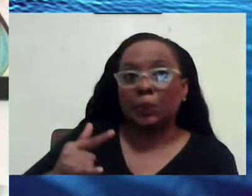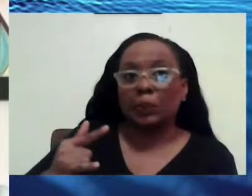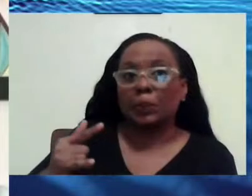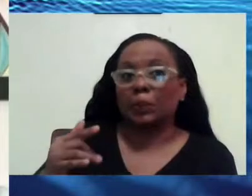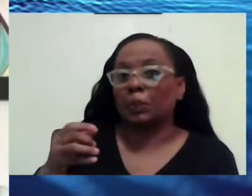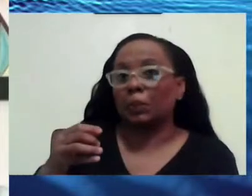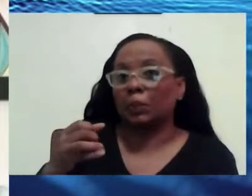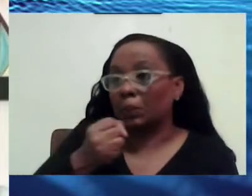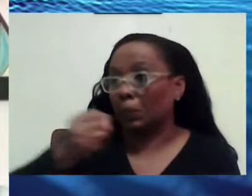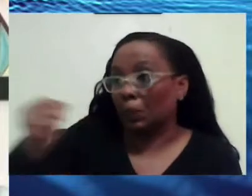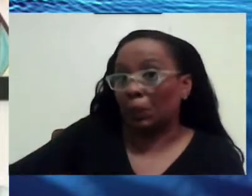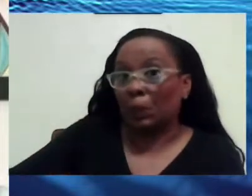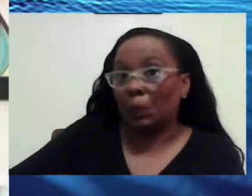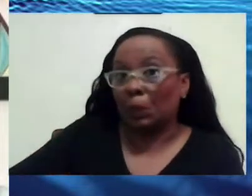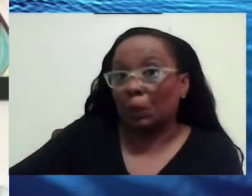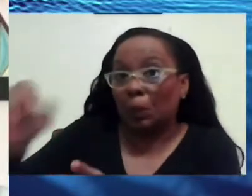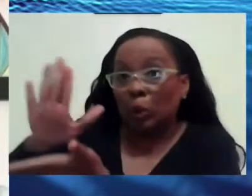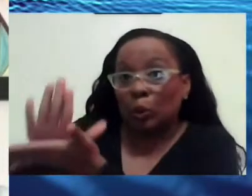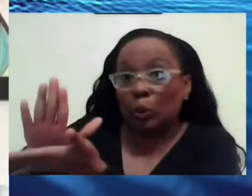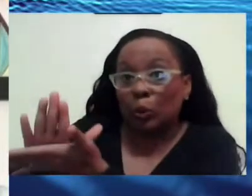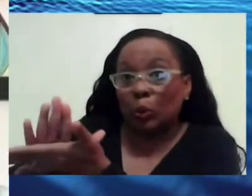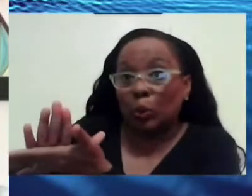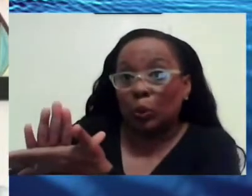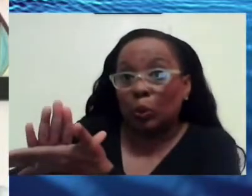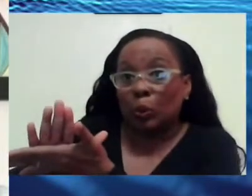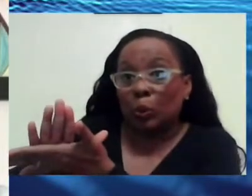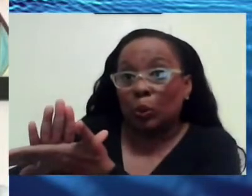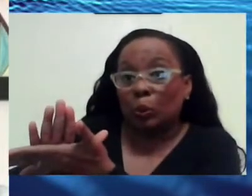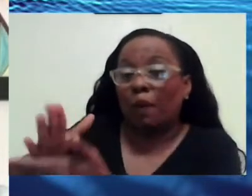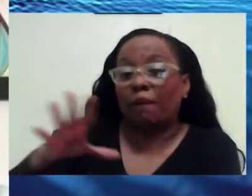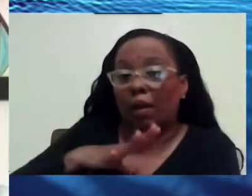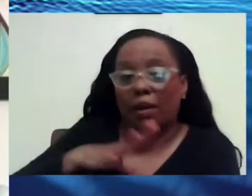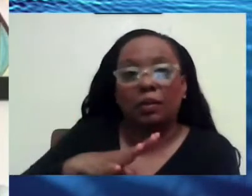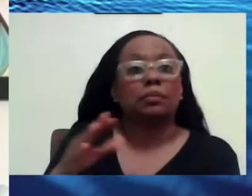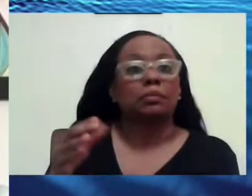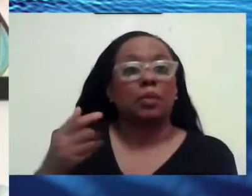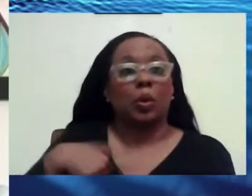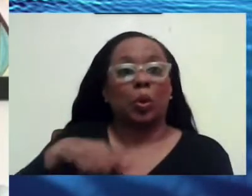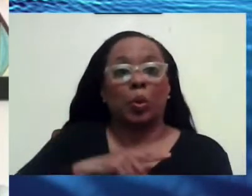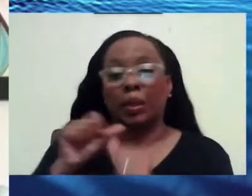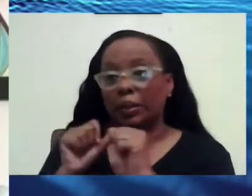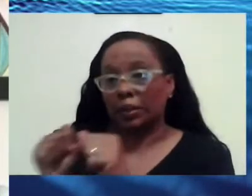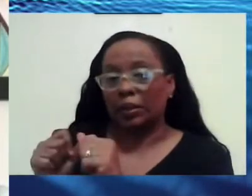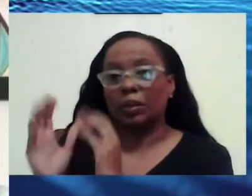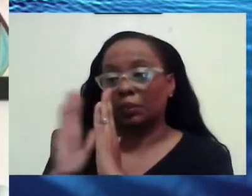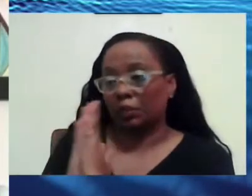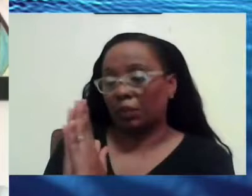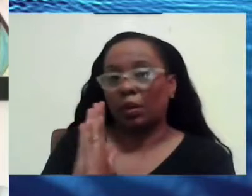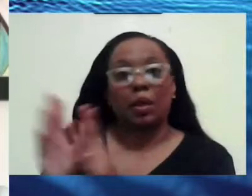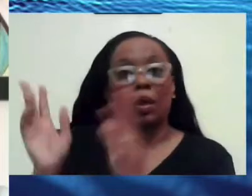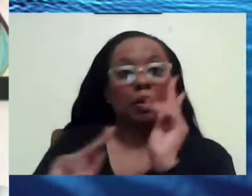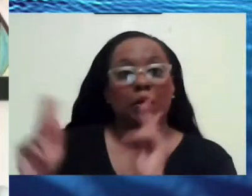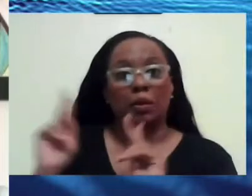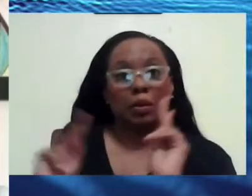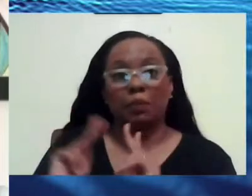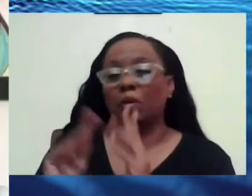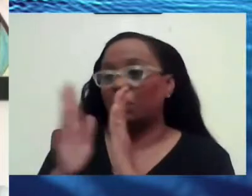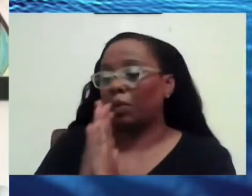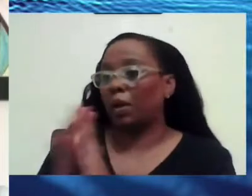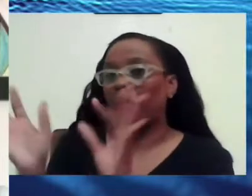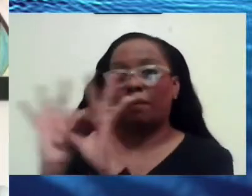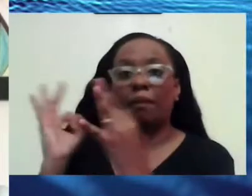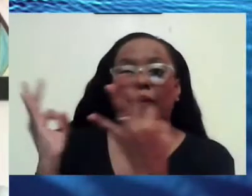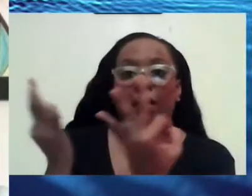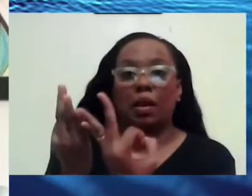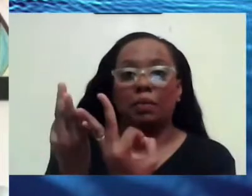are prepared to do so. And I just want that, Barbadians continue to pray for the persons who have been affected, and certainly for the families here